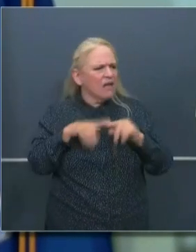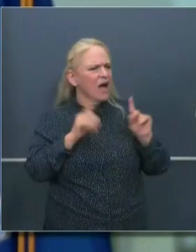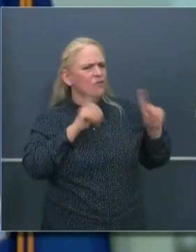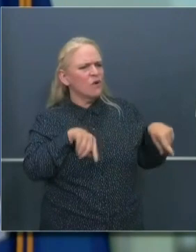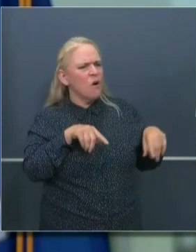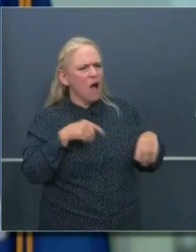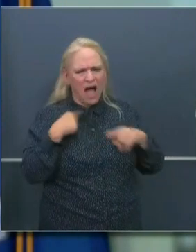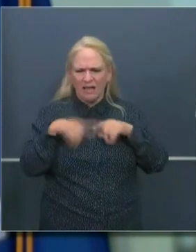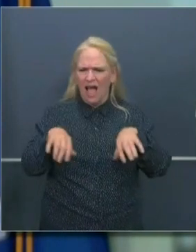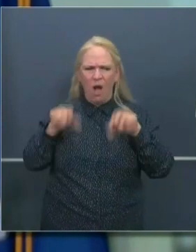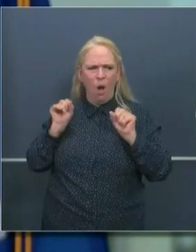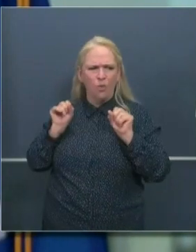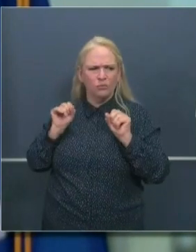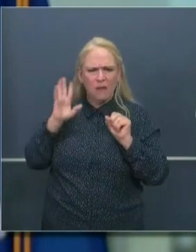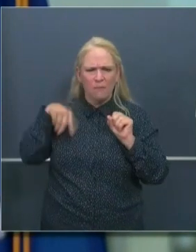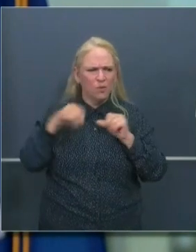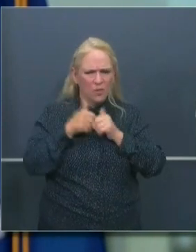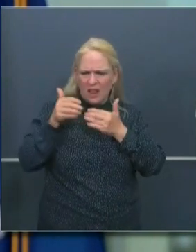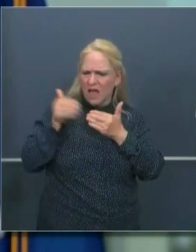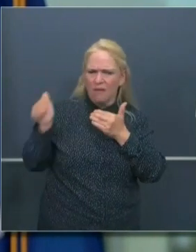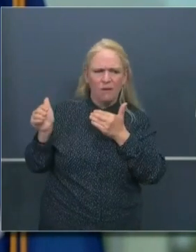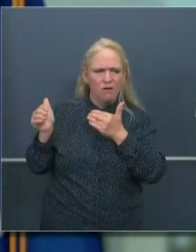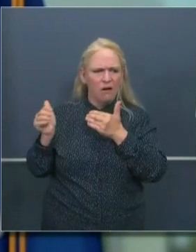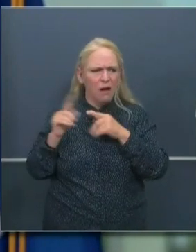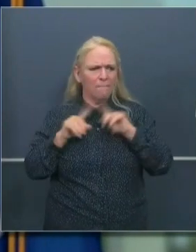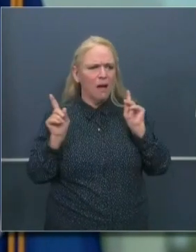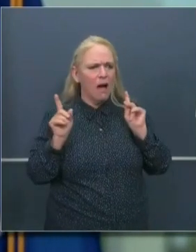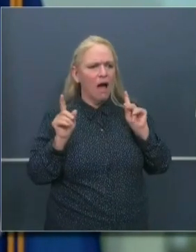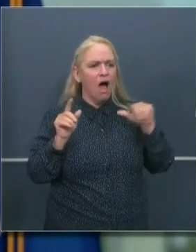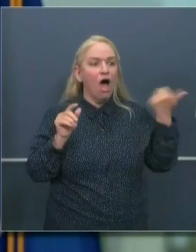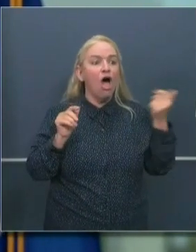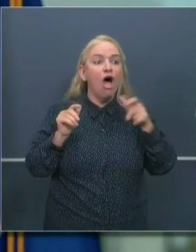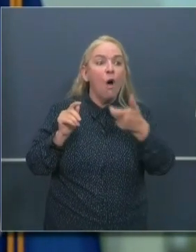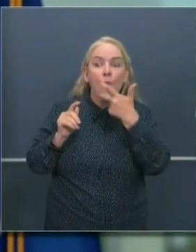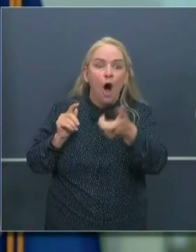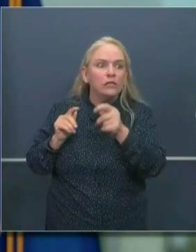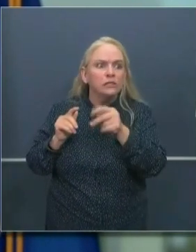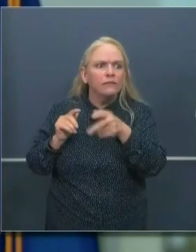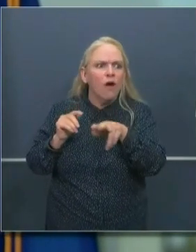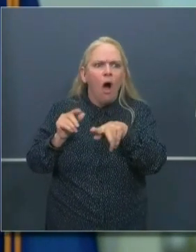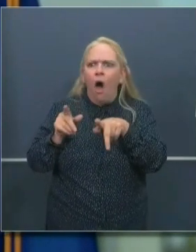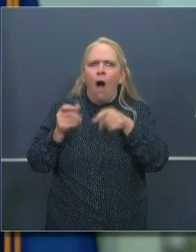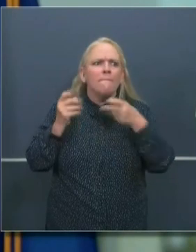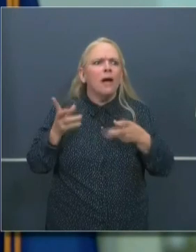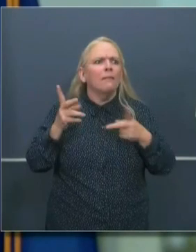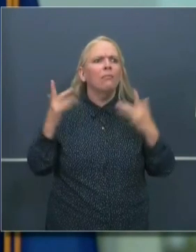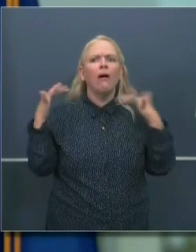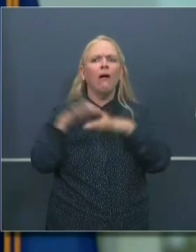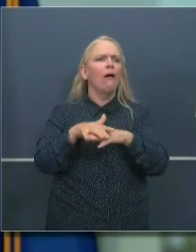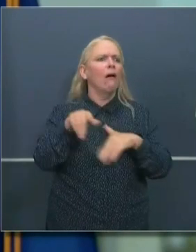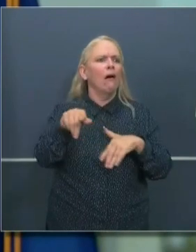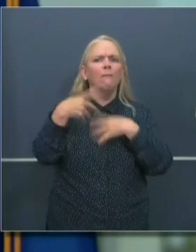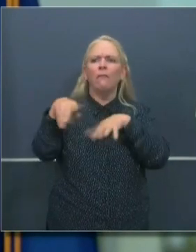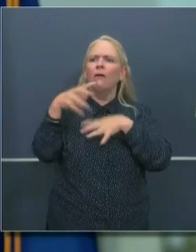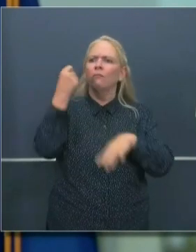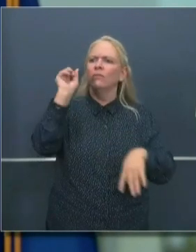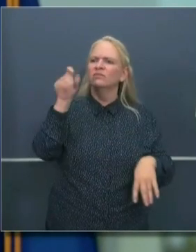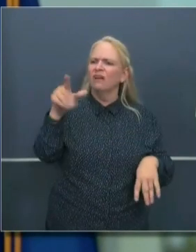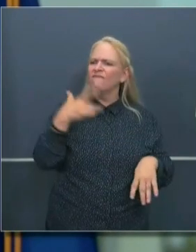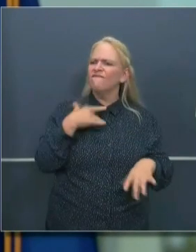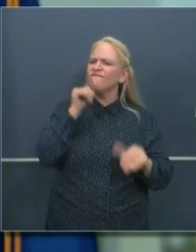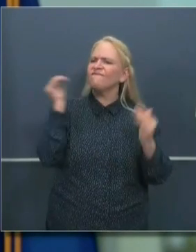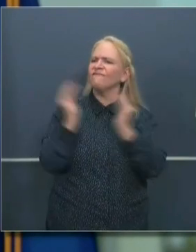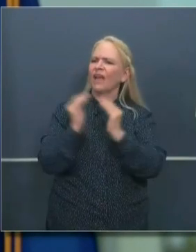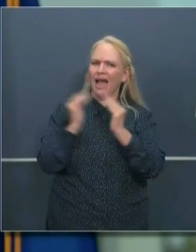your neighbors. But then they turn on the TV and they see hundreds or thousands of people protesting. And can